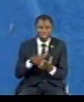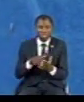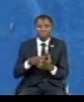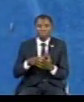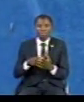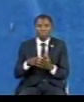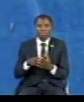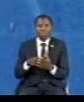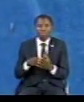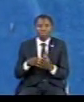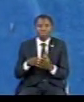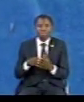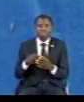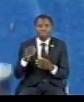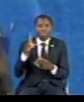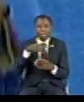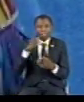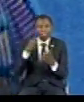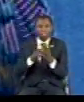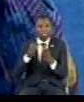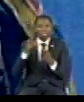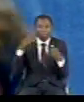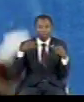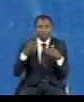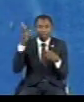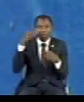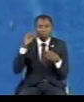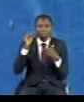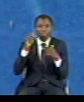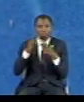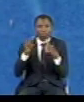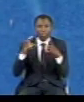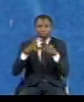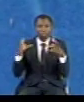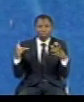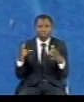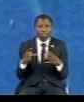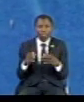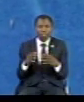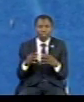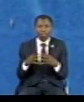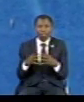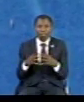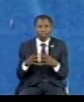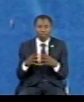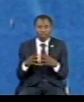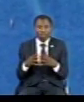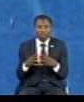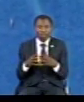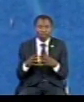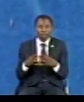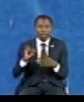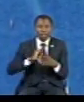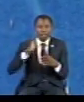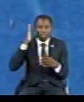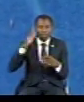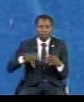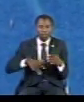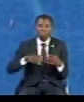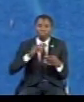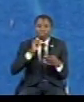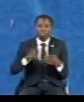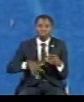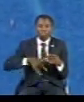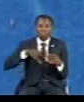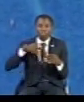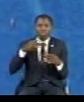tongue, and it was so severe, especially when I'm taking food. I would be so uncomfortable to the point that I wasn't happy.